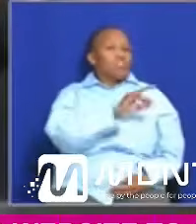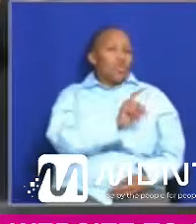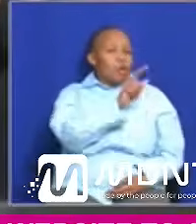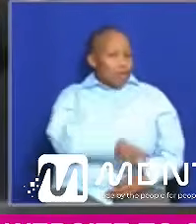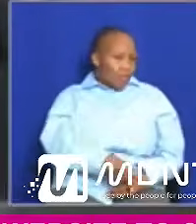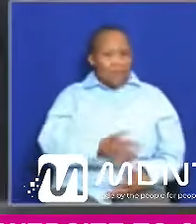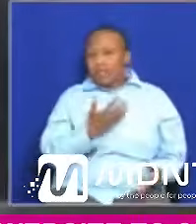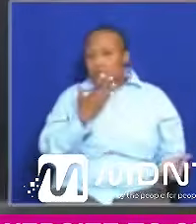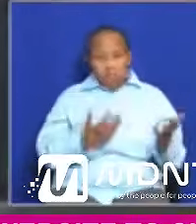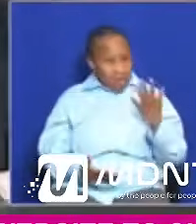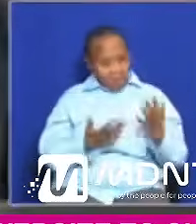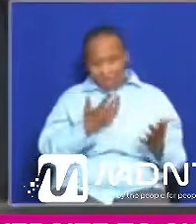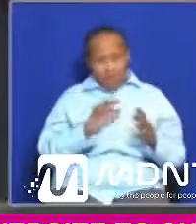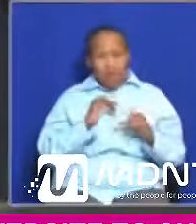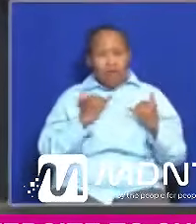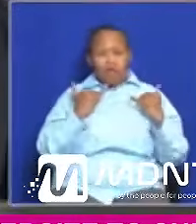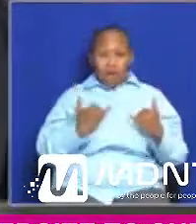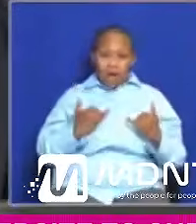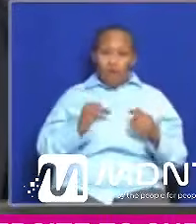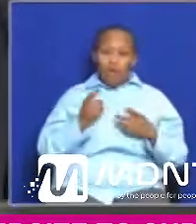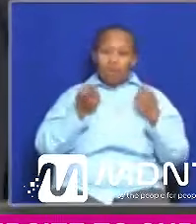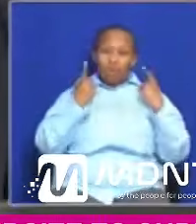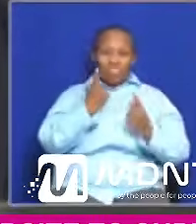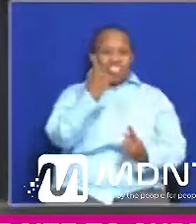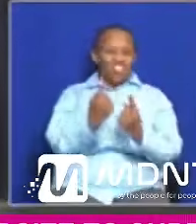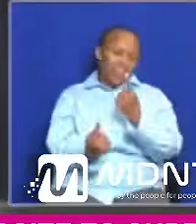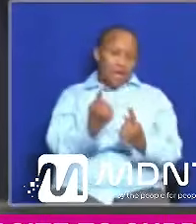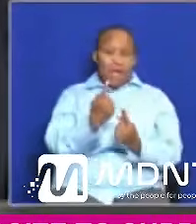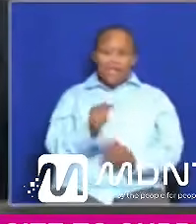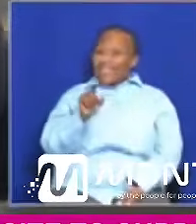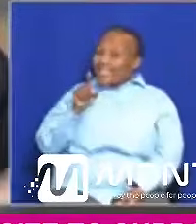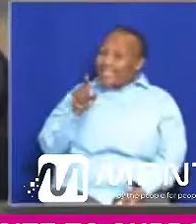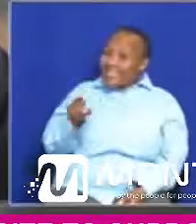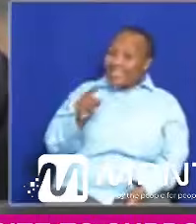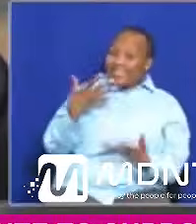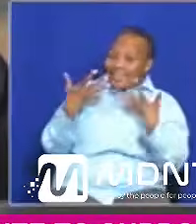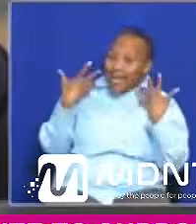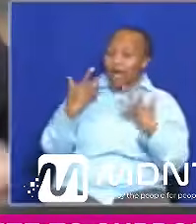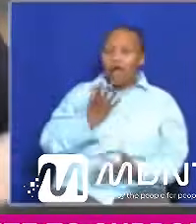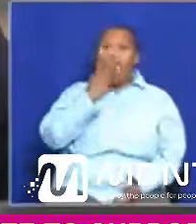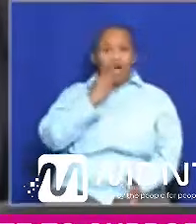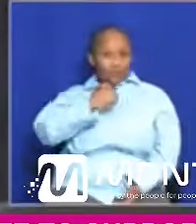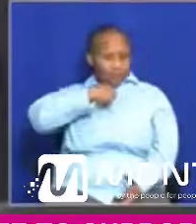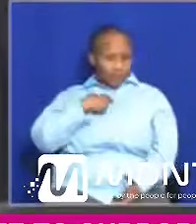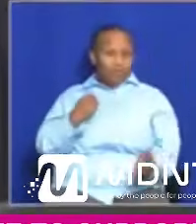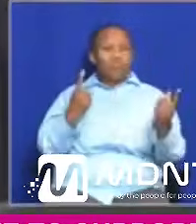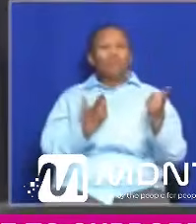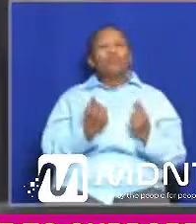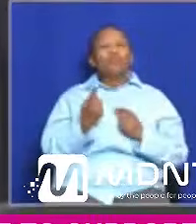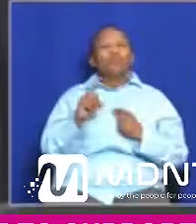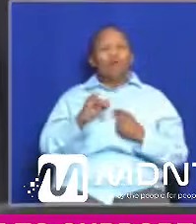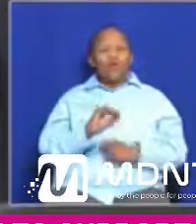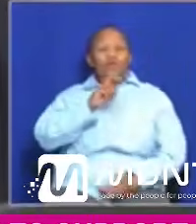this point. He was asked, from my understanding, to utilize the indictment that was there, that